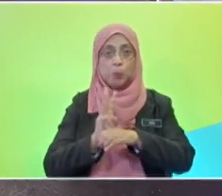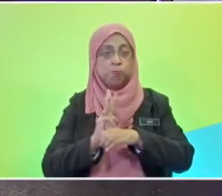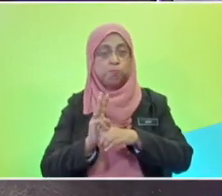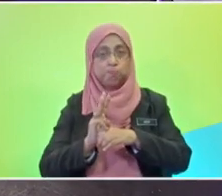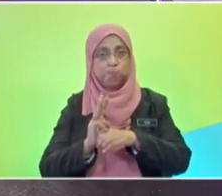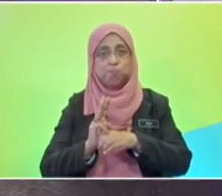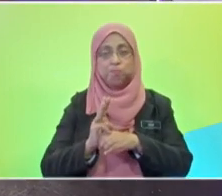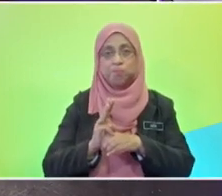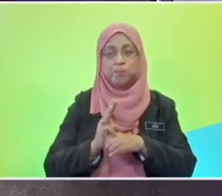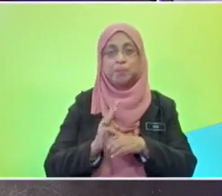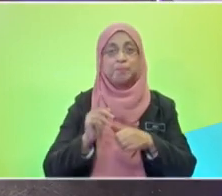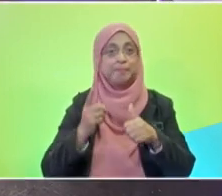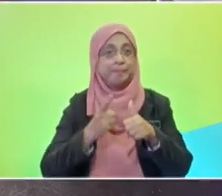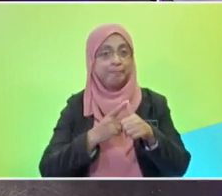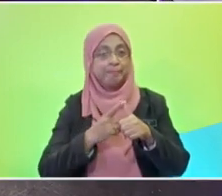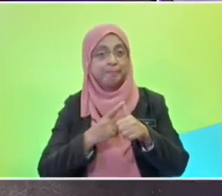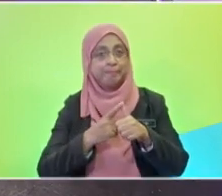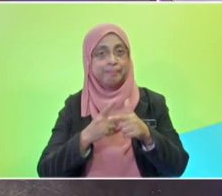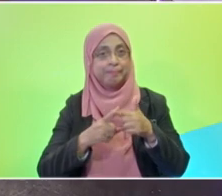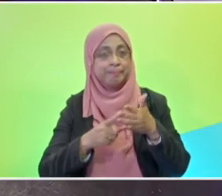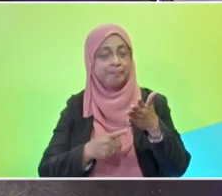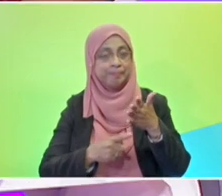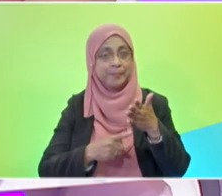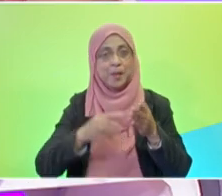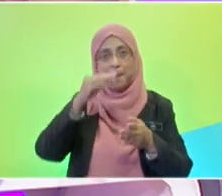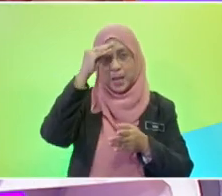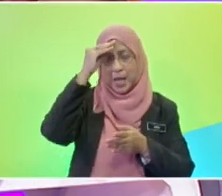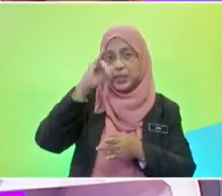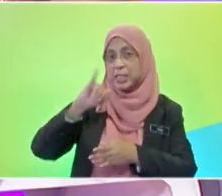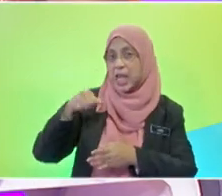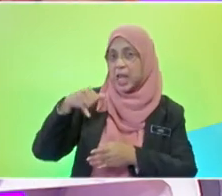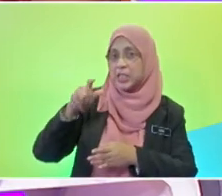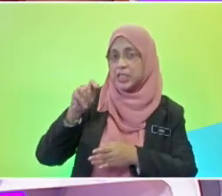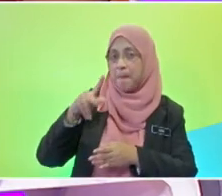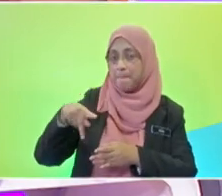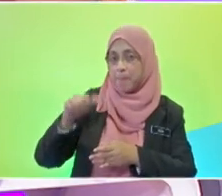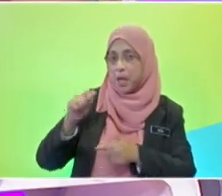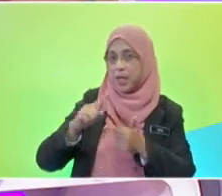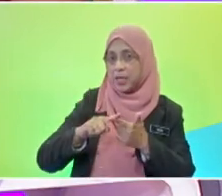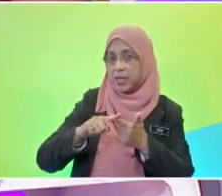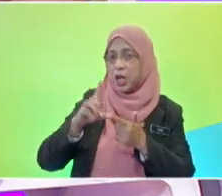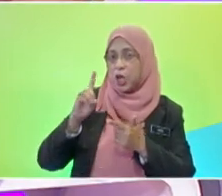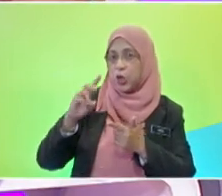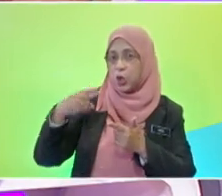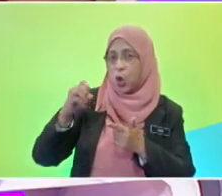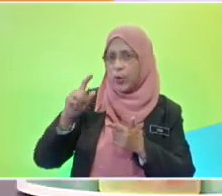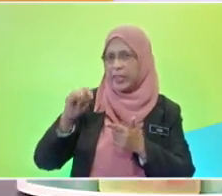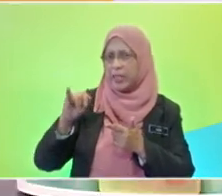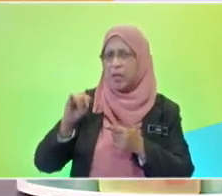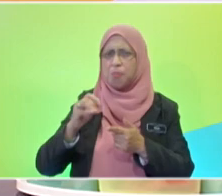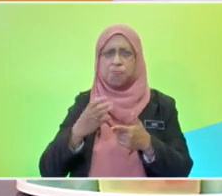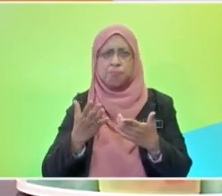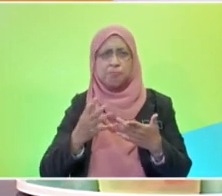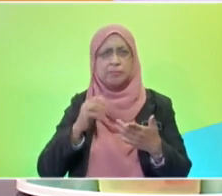I said before, what the man wears jipa and dhoti. How about the girl, the little girl? The